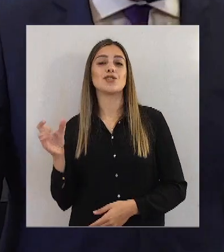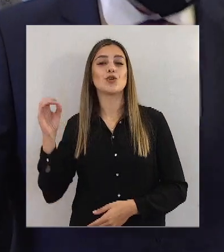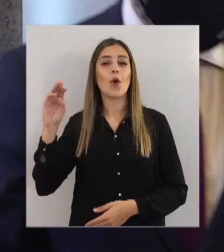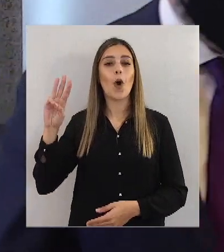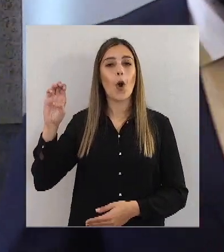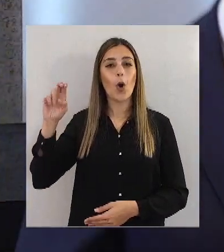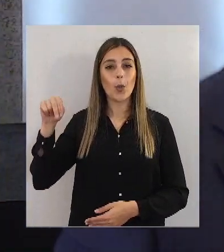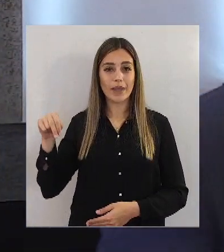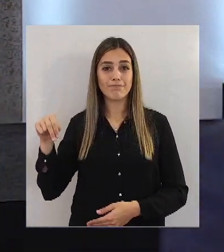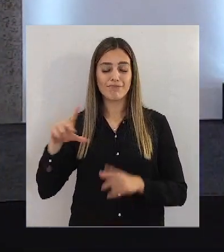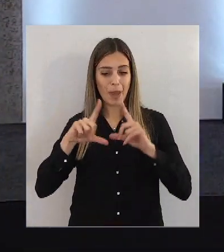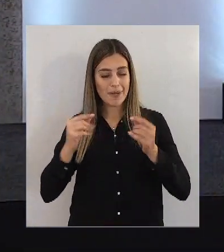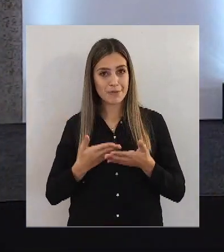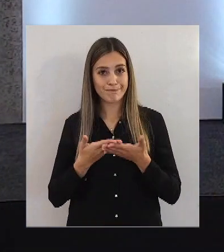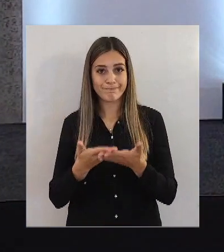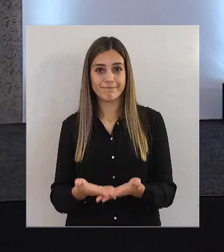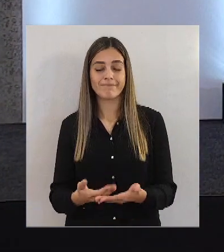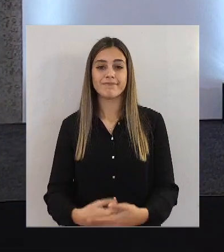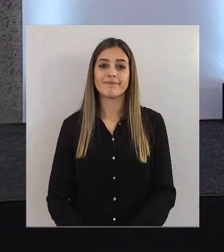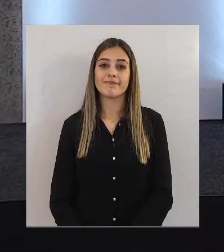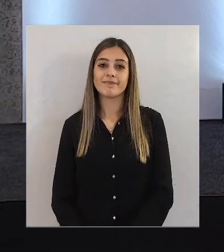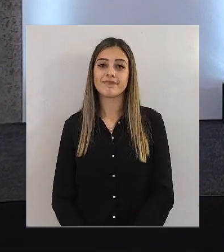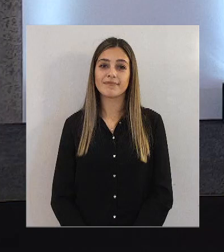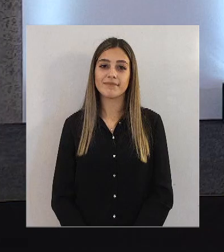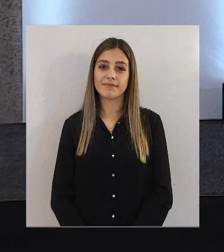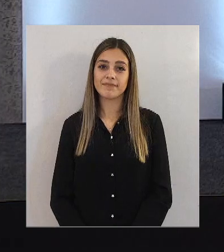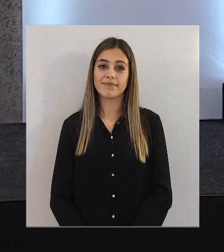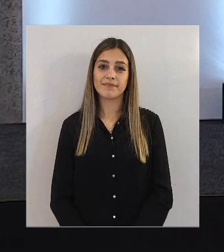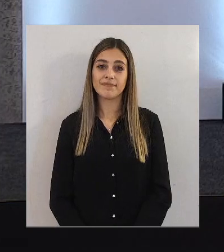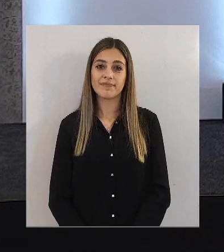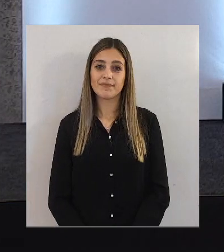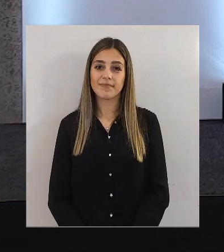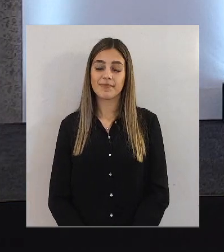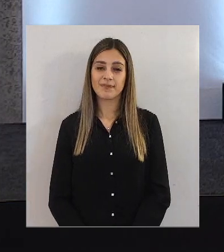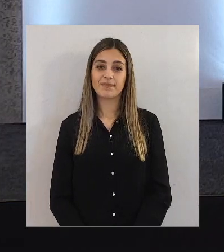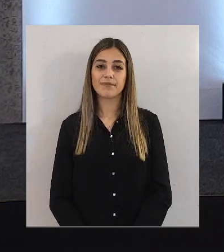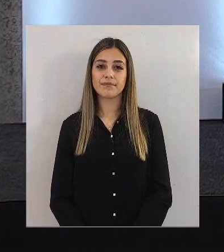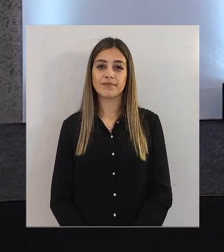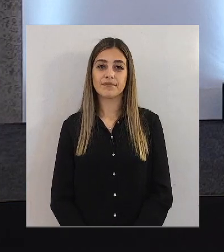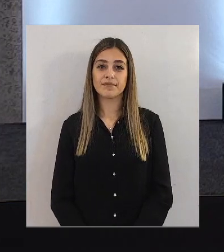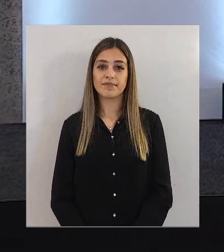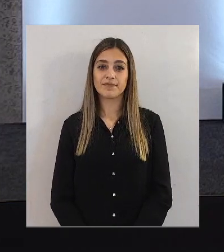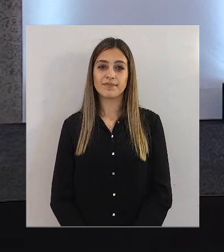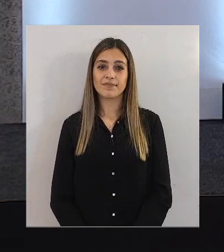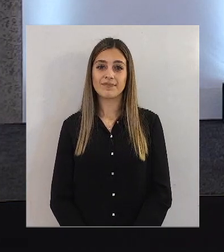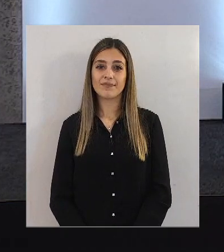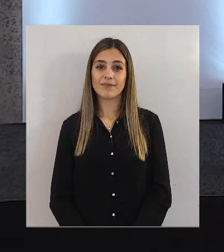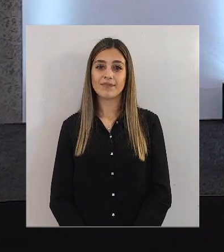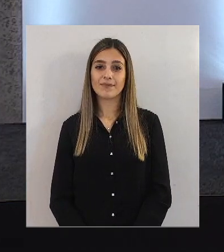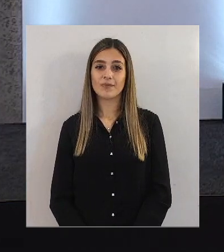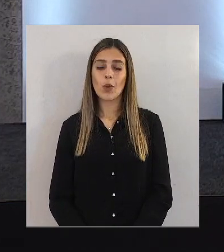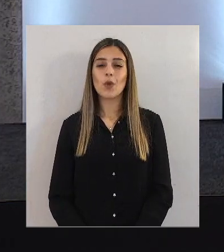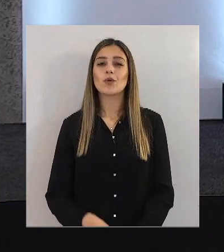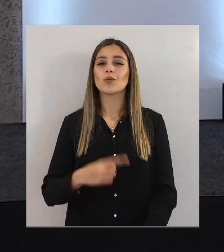your remarks, for outlining the government's commitment in this regard. So one of the four main objectives,